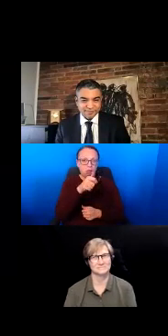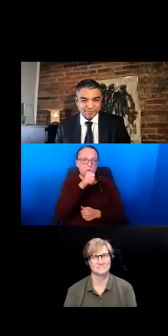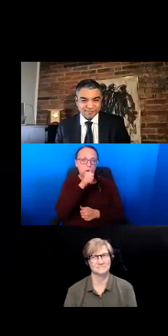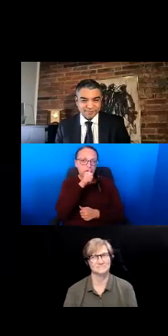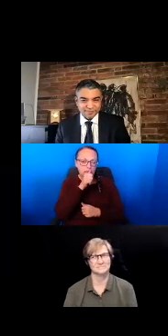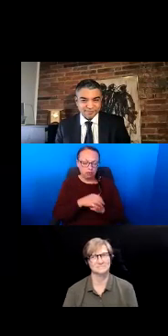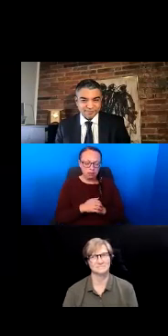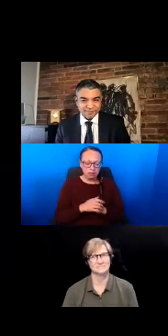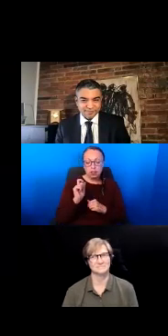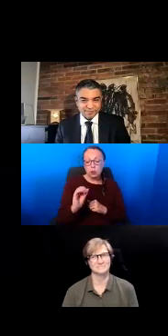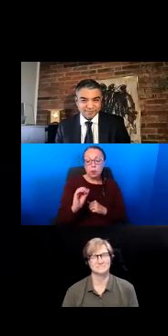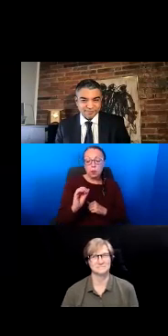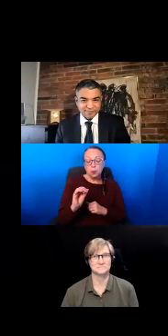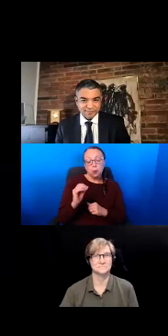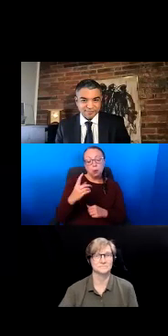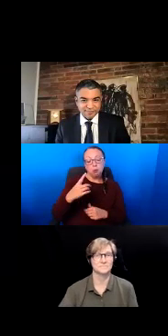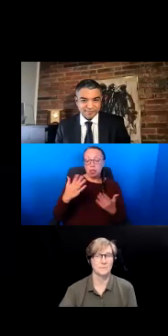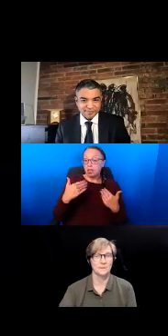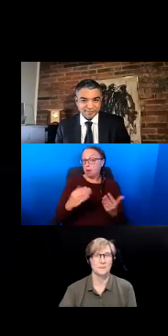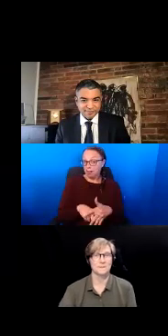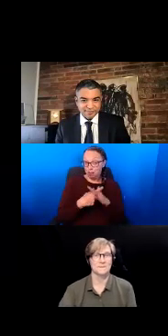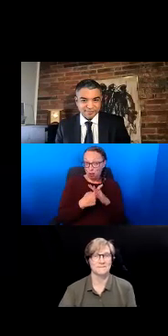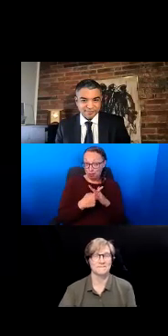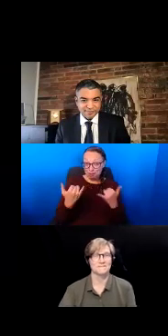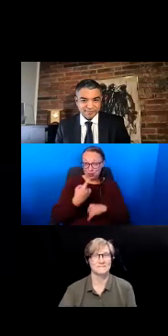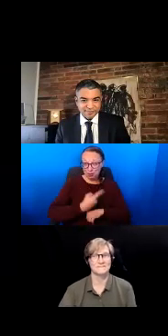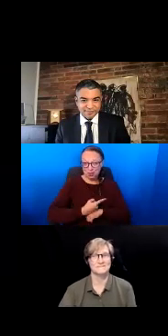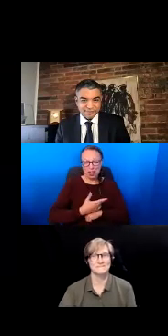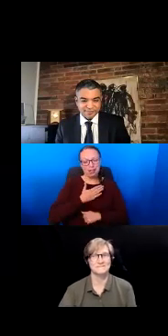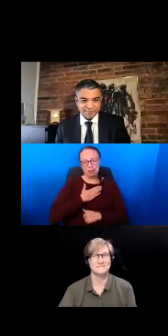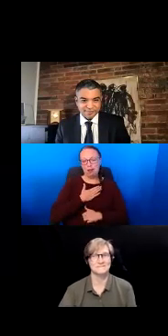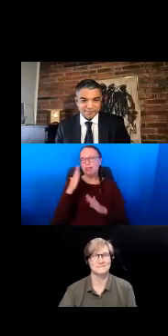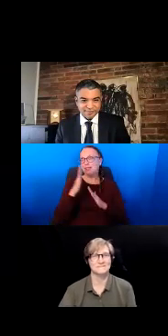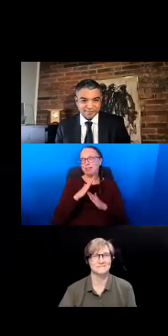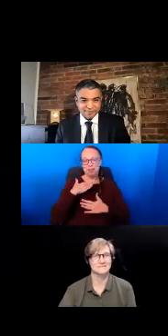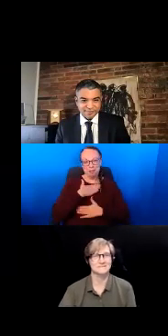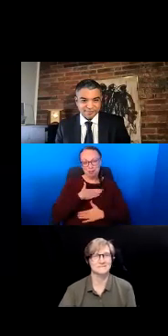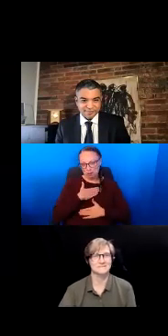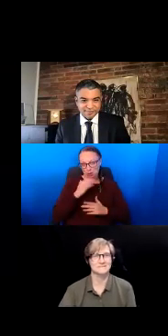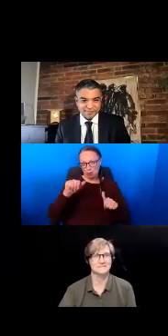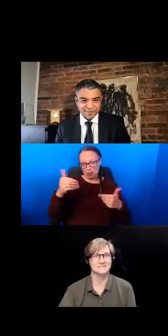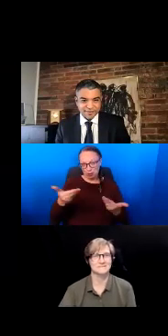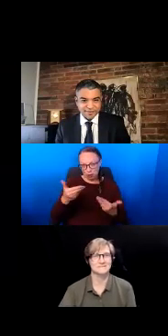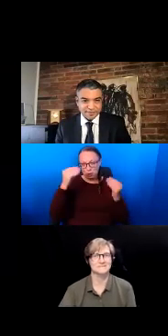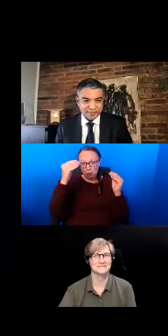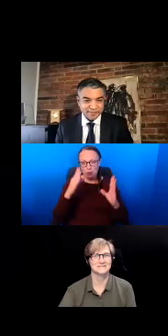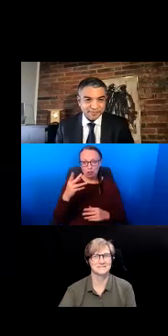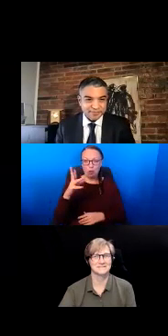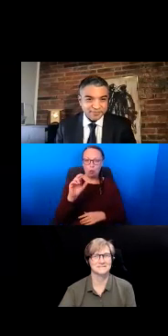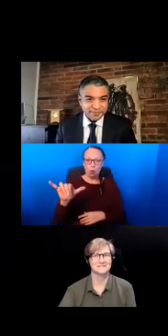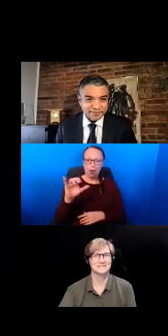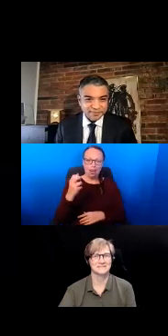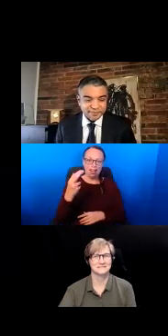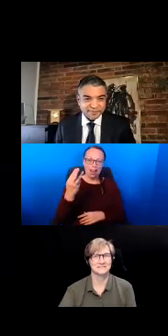And let's get started. Today, it is my greatest pleasure to introduce Professor Roy Hamilton from University